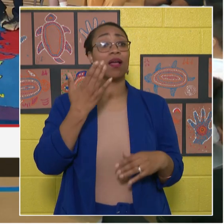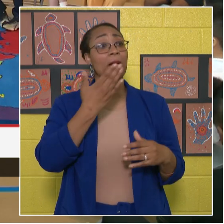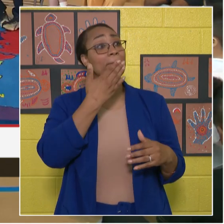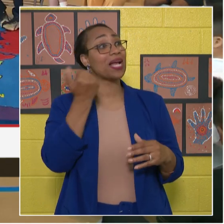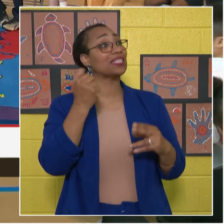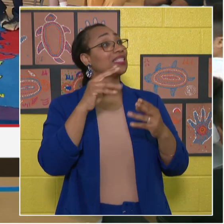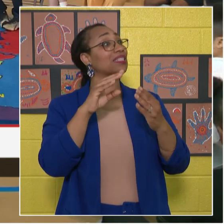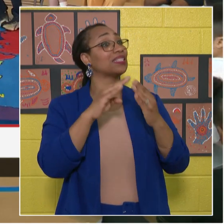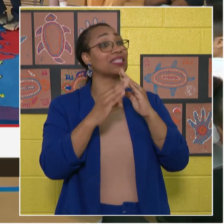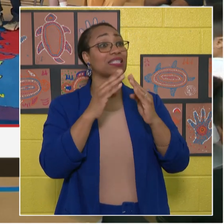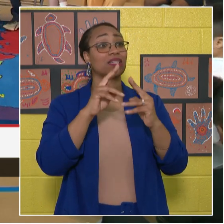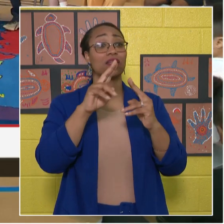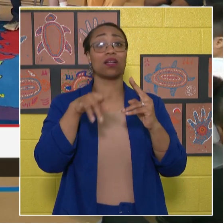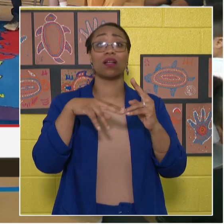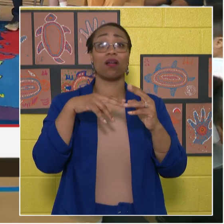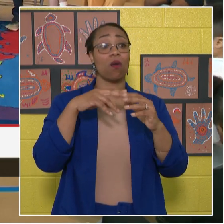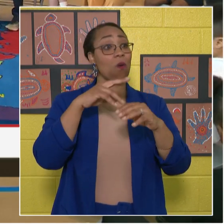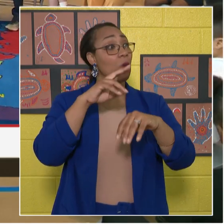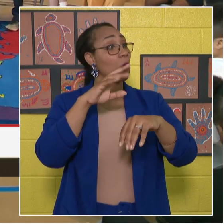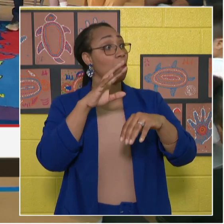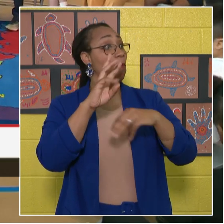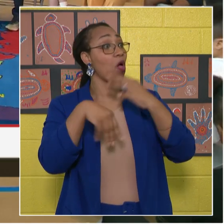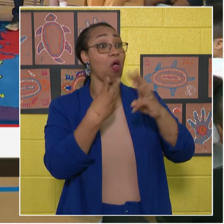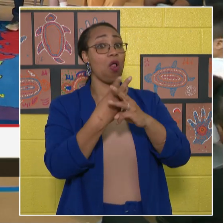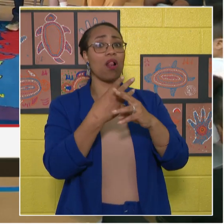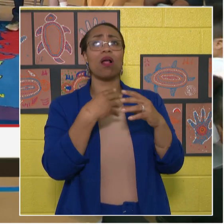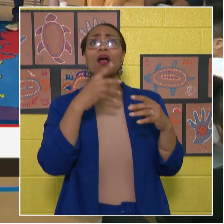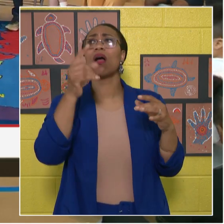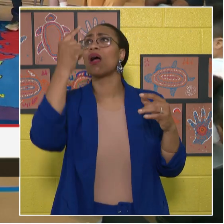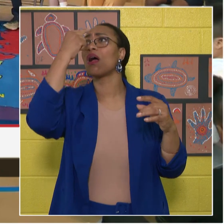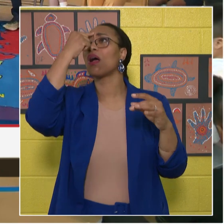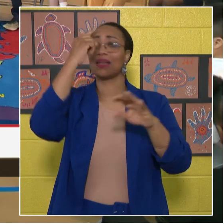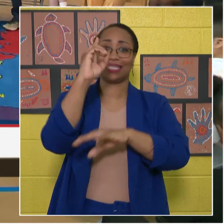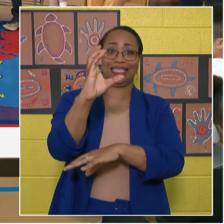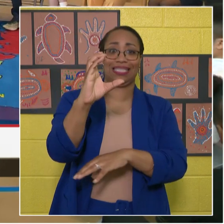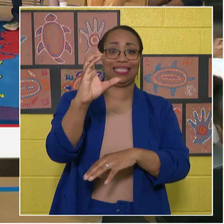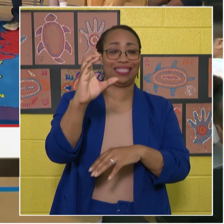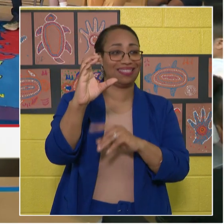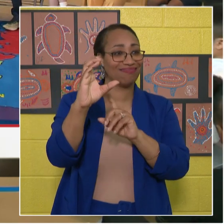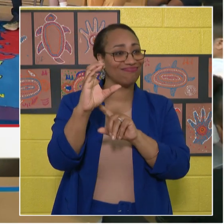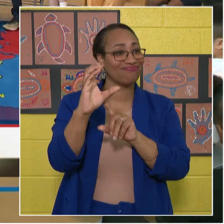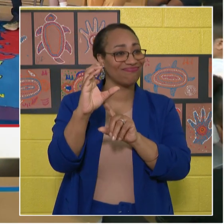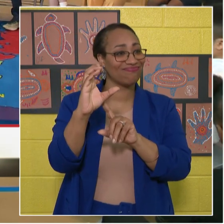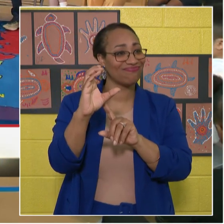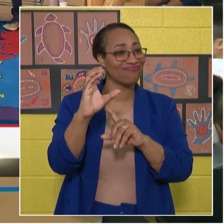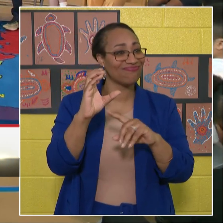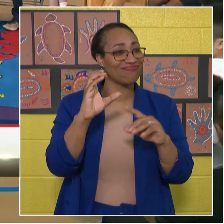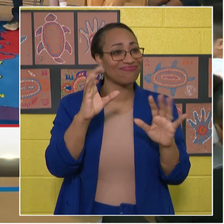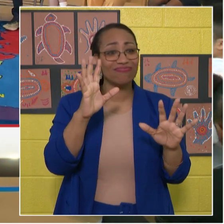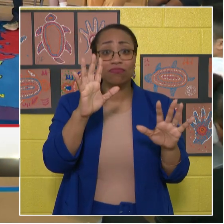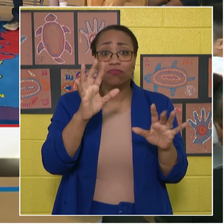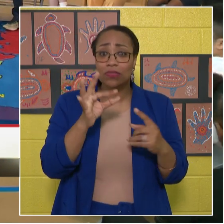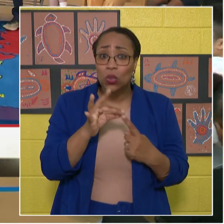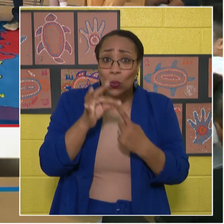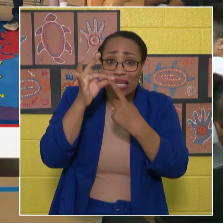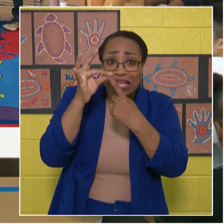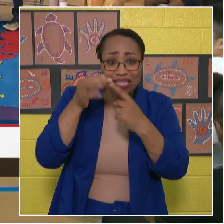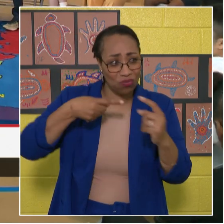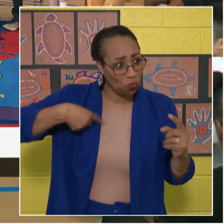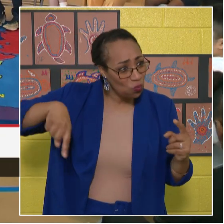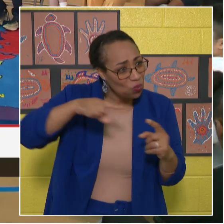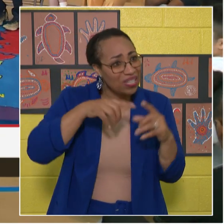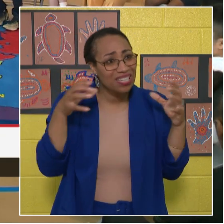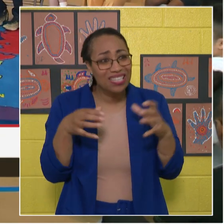city, talented people in our city, and we are unique in so many ways. So I'm